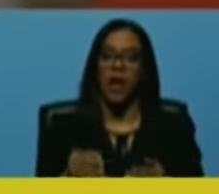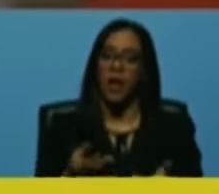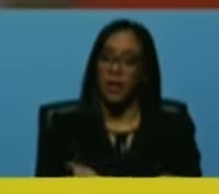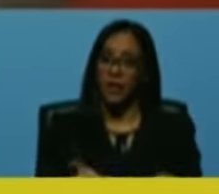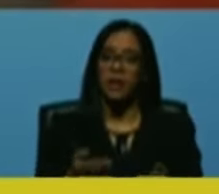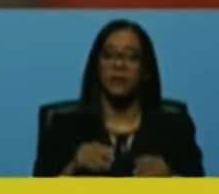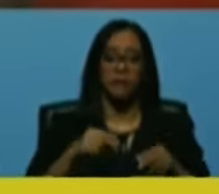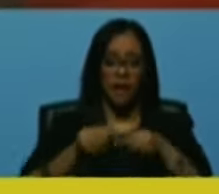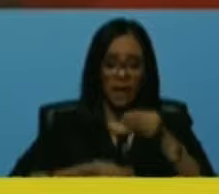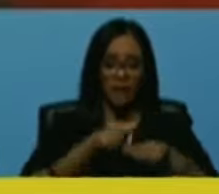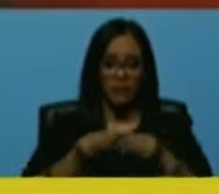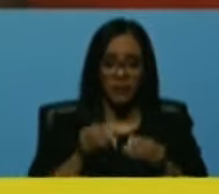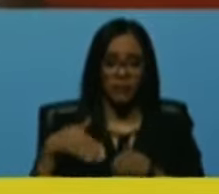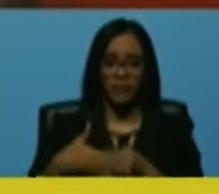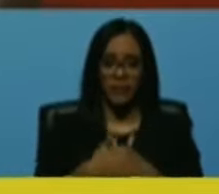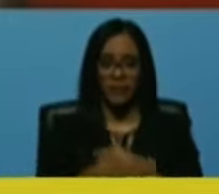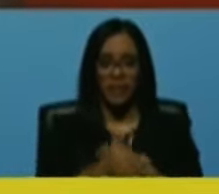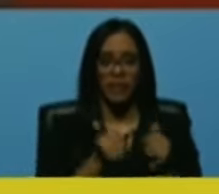infrastructure, agriculture,